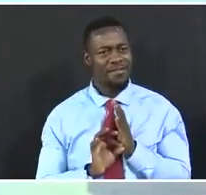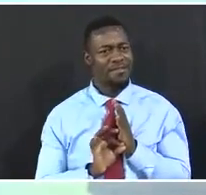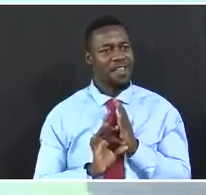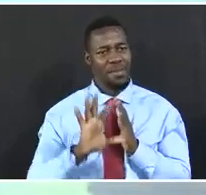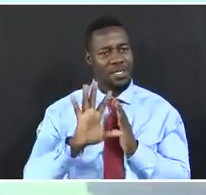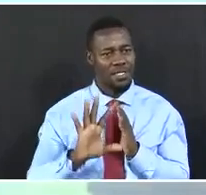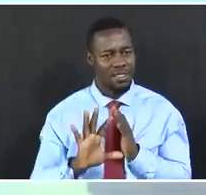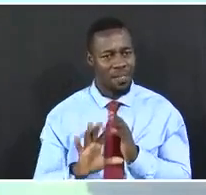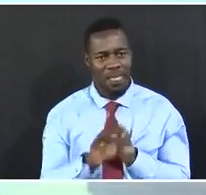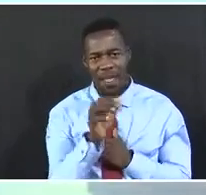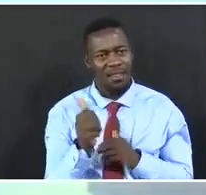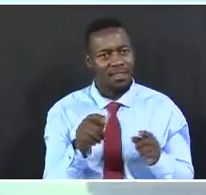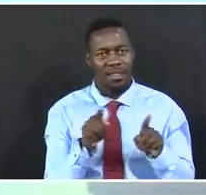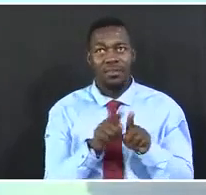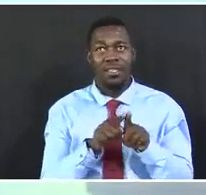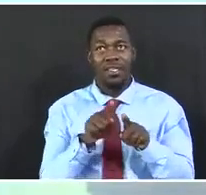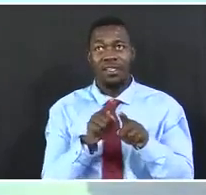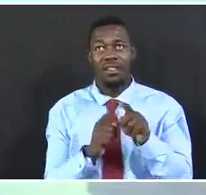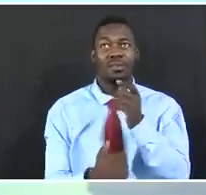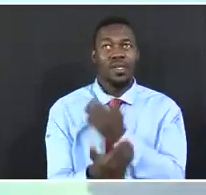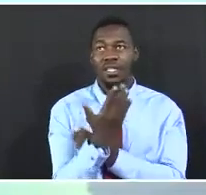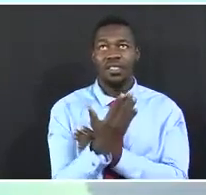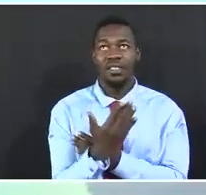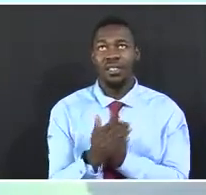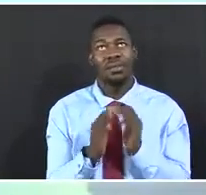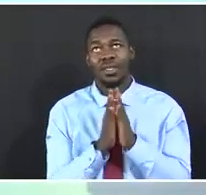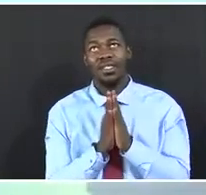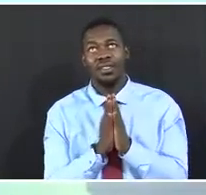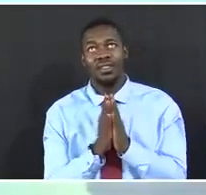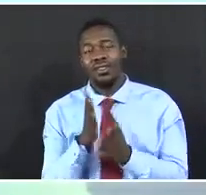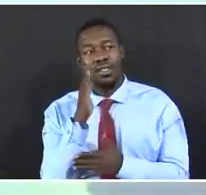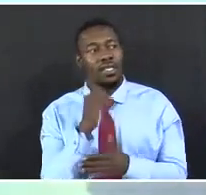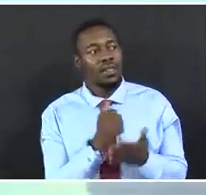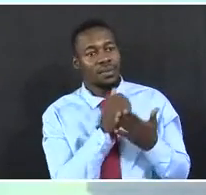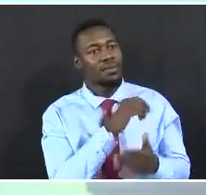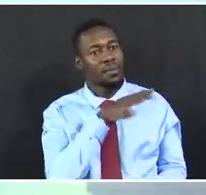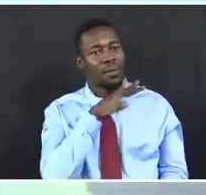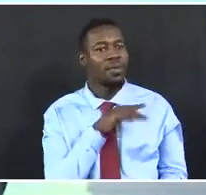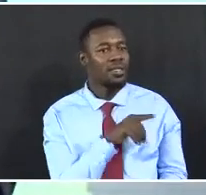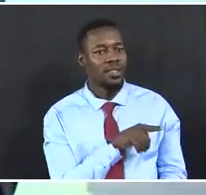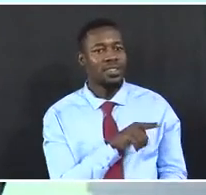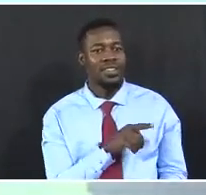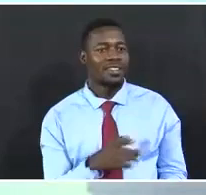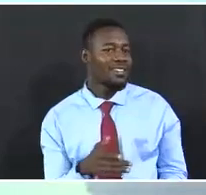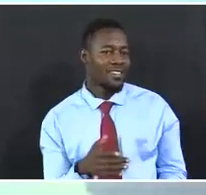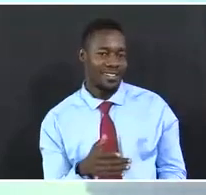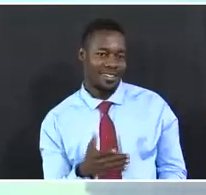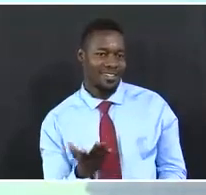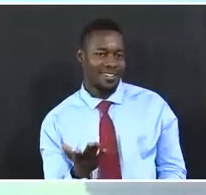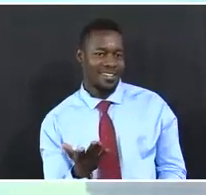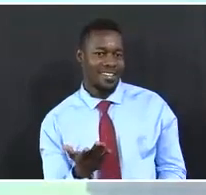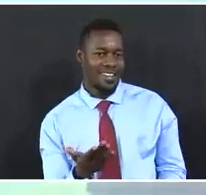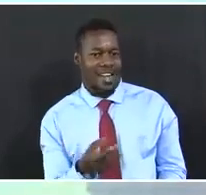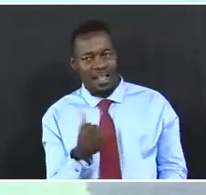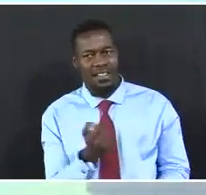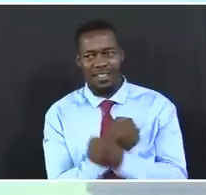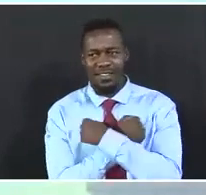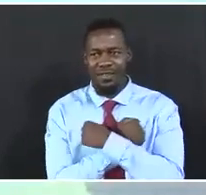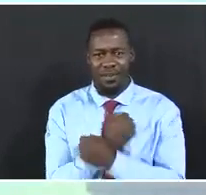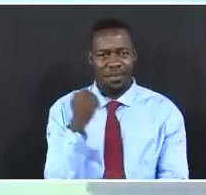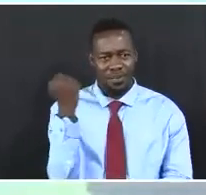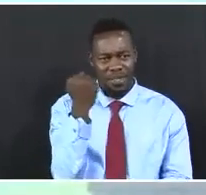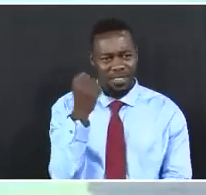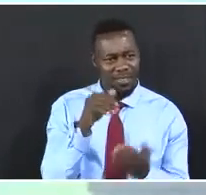The one who does not swear by a false god. The words we speak are a good indication of the state of our heart, the inner man